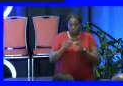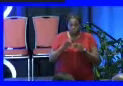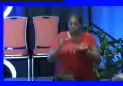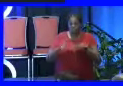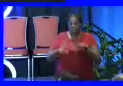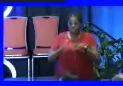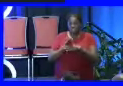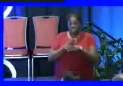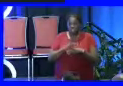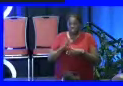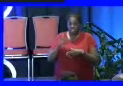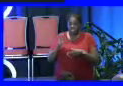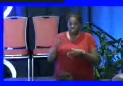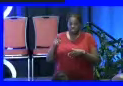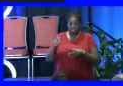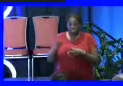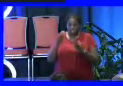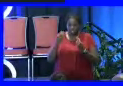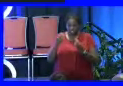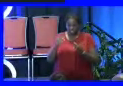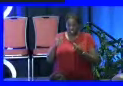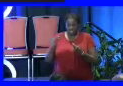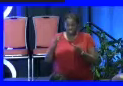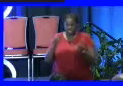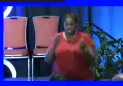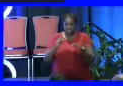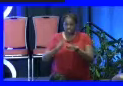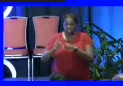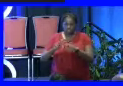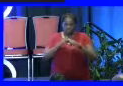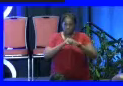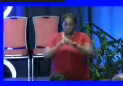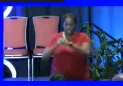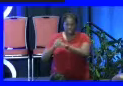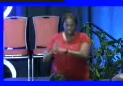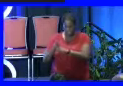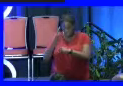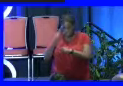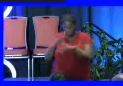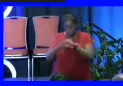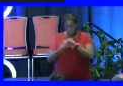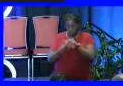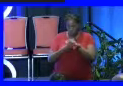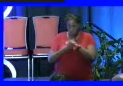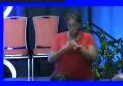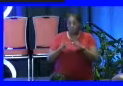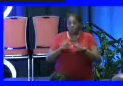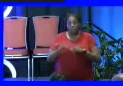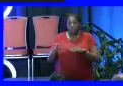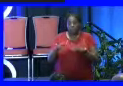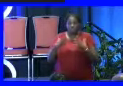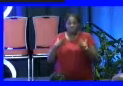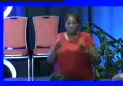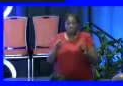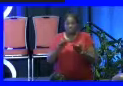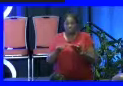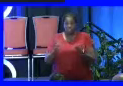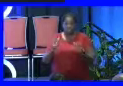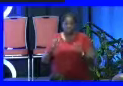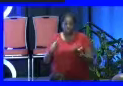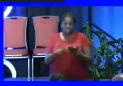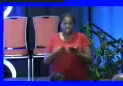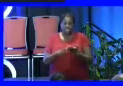the substance use data just yet because there's all those Part 2 protections when it comes to storing of it, but at least the behavioral health diagnoses will be able to go